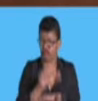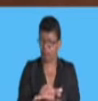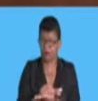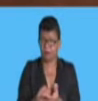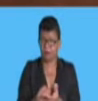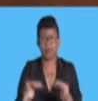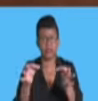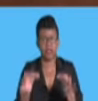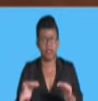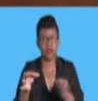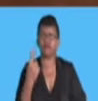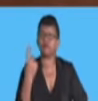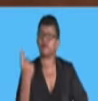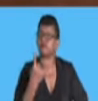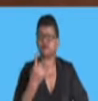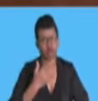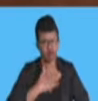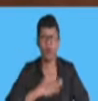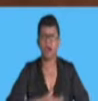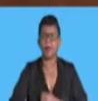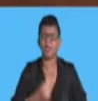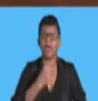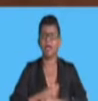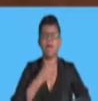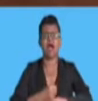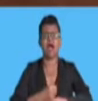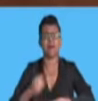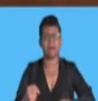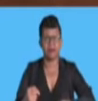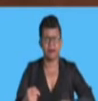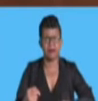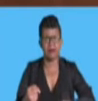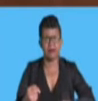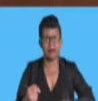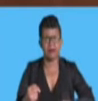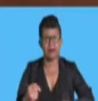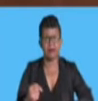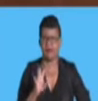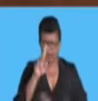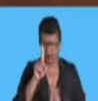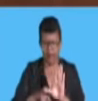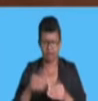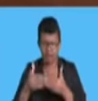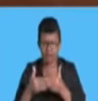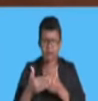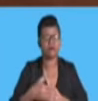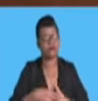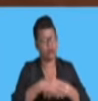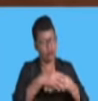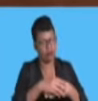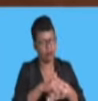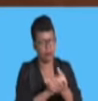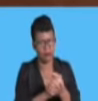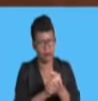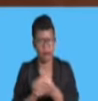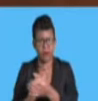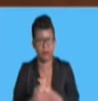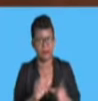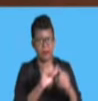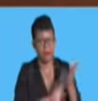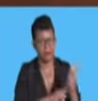to be their government for the next 4 years. I congratulate the Prime Minister, Honorable Retwarenge Bainimarama, for